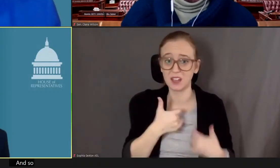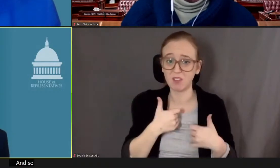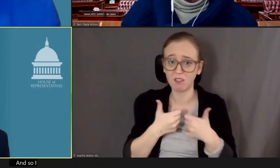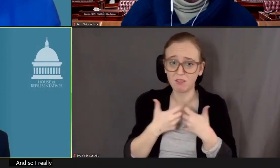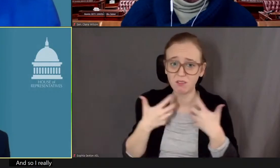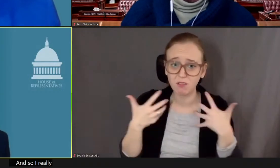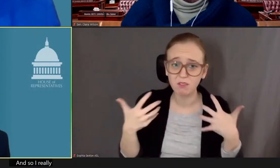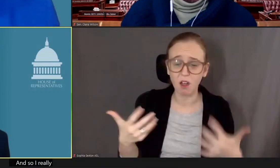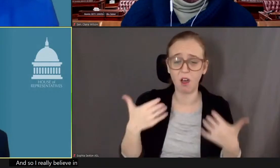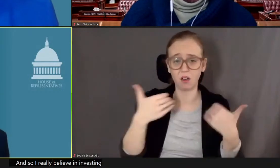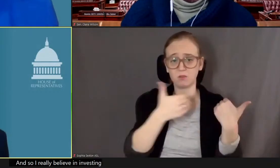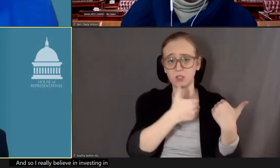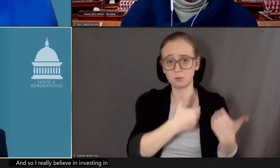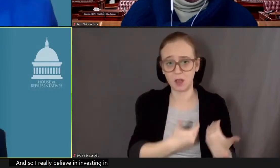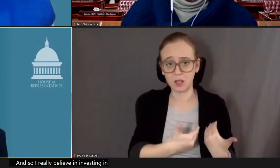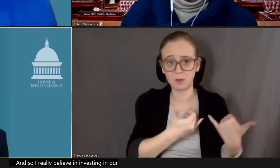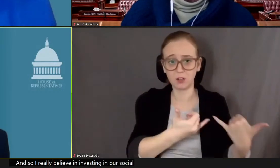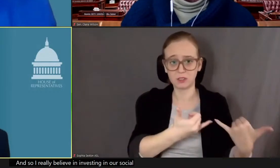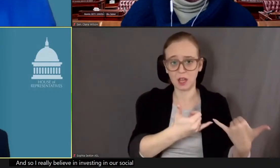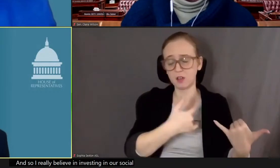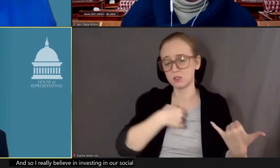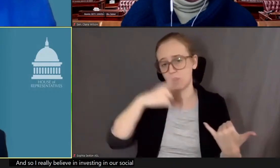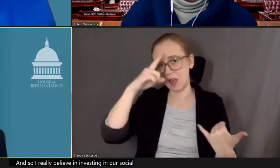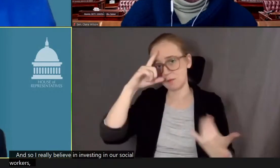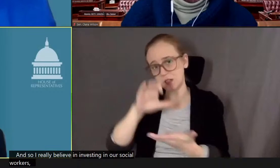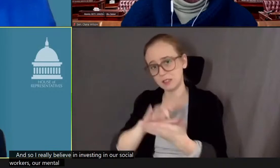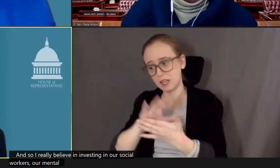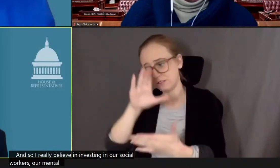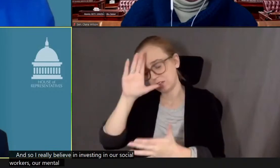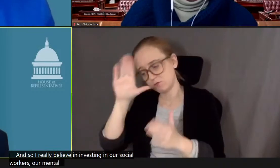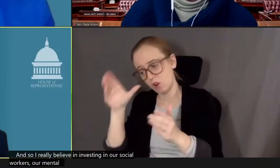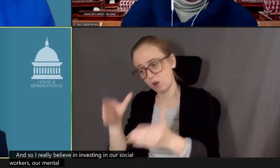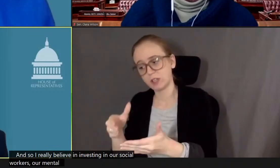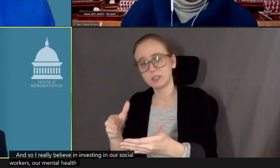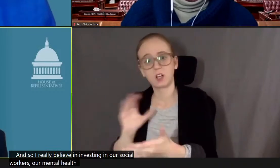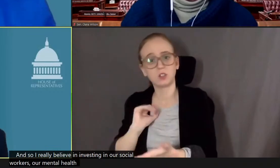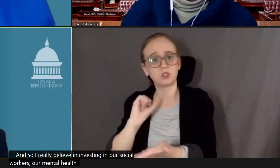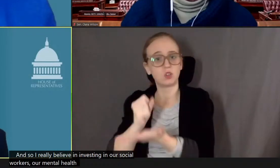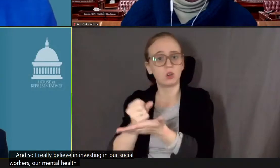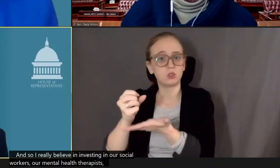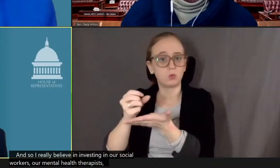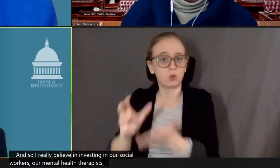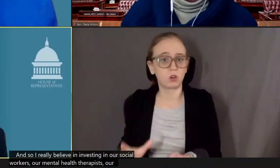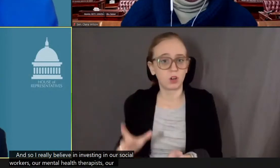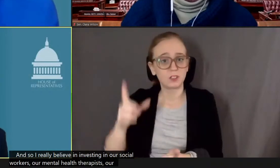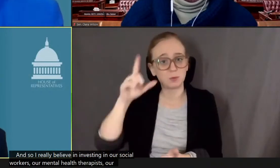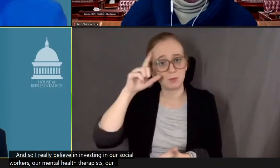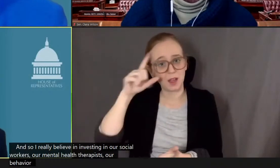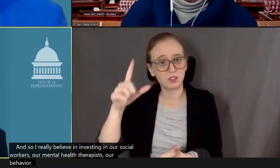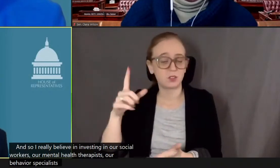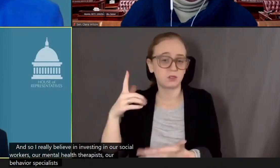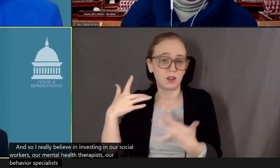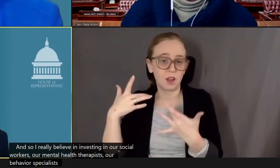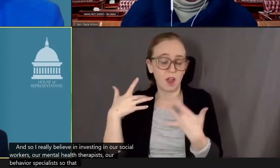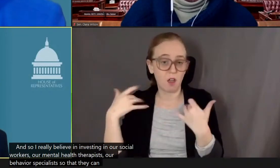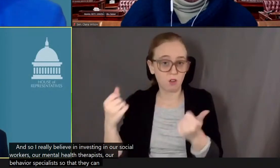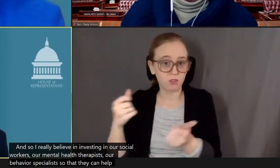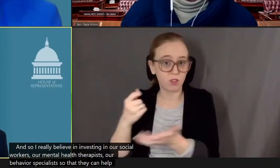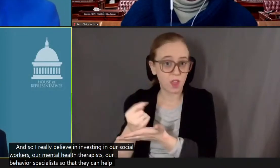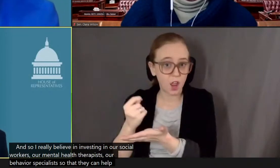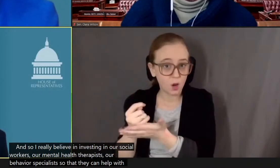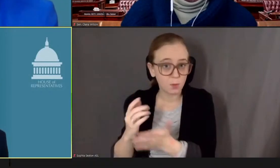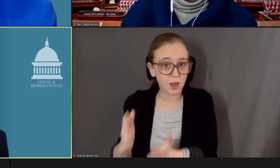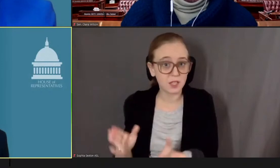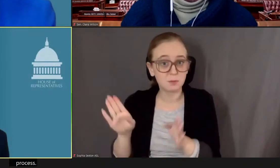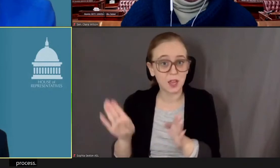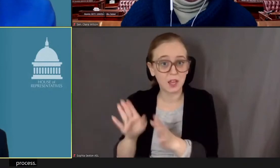investing in our social workers, our mental health therapists, our behavior specialists, so that they can help with this process. There's a great